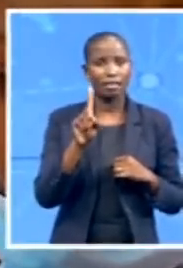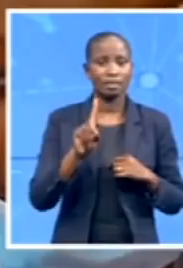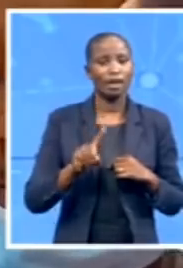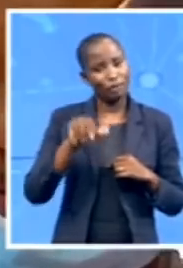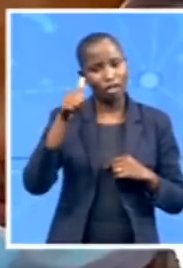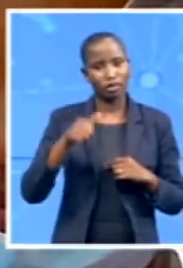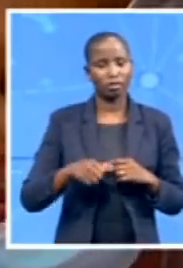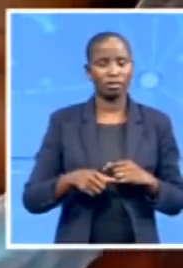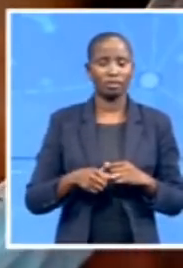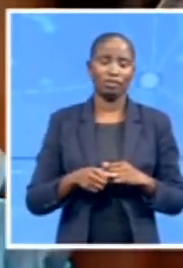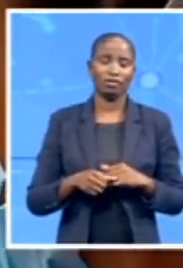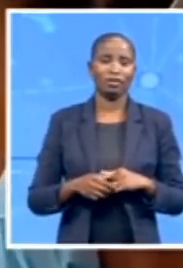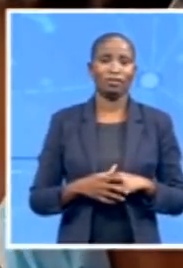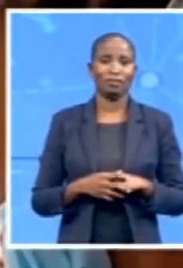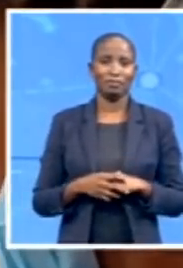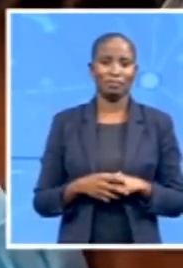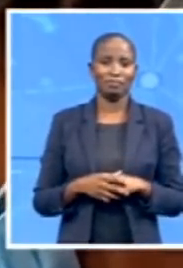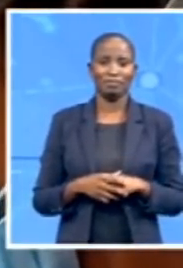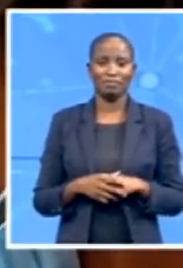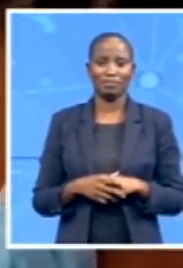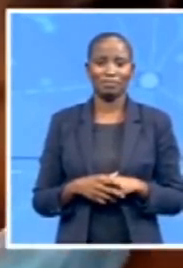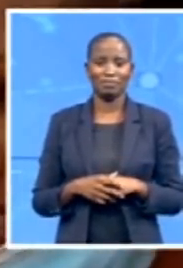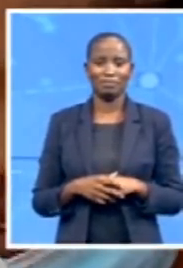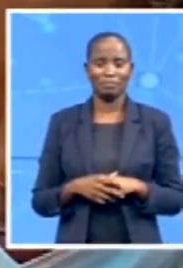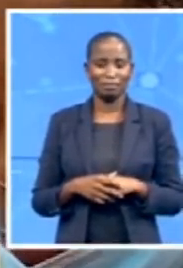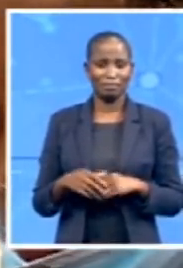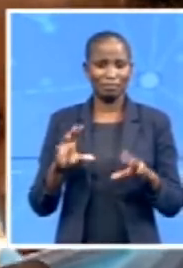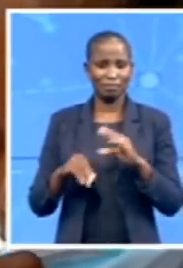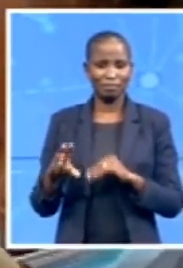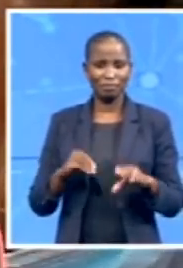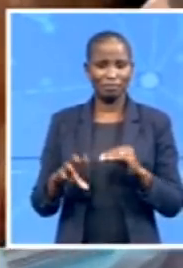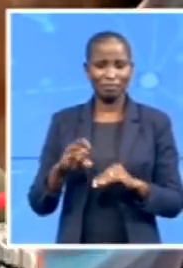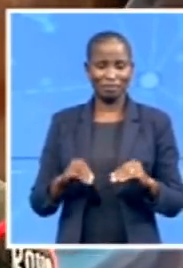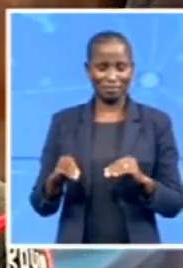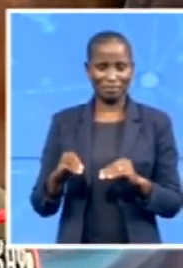Firstly. Hey, number four in the lane, so no, you're not on the list, but speak.